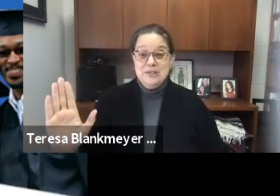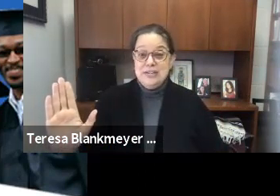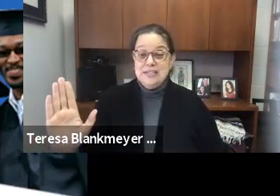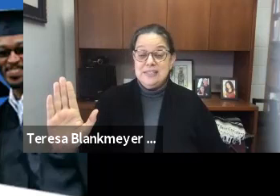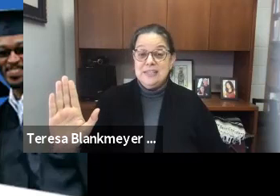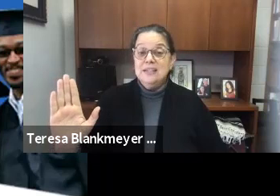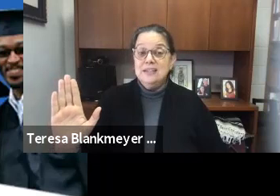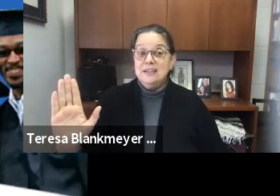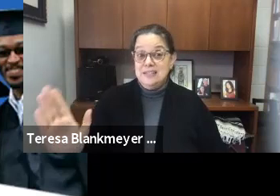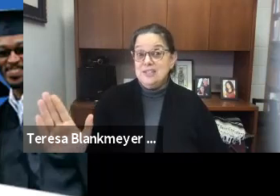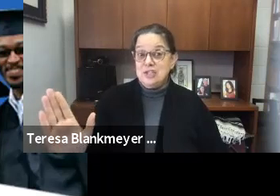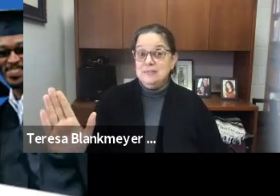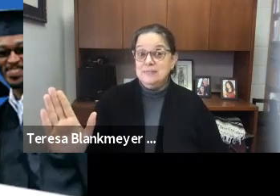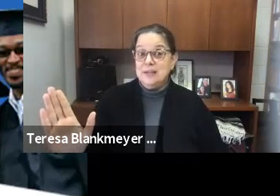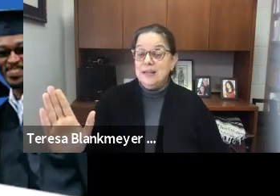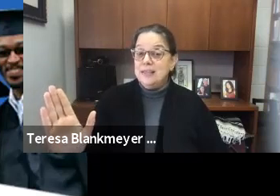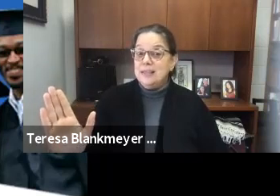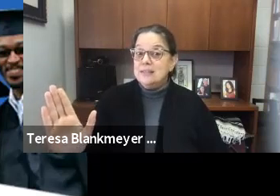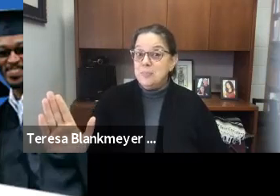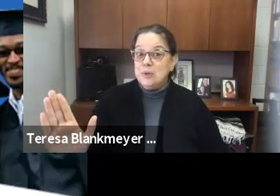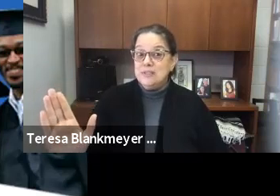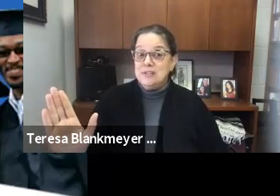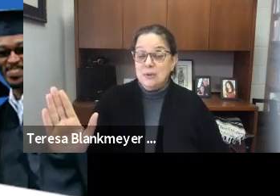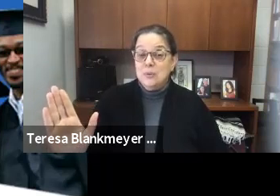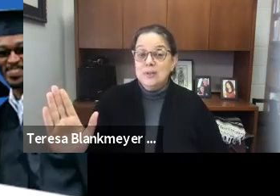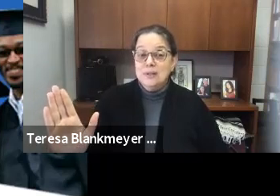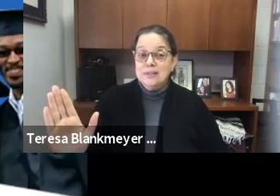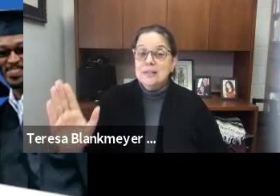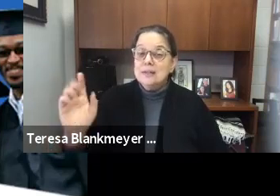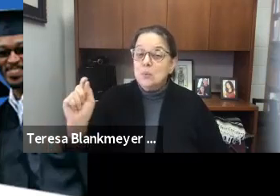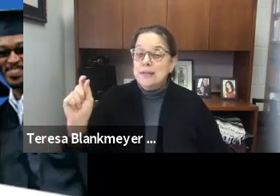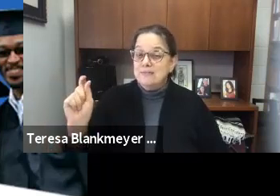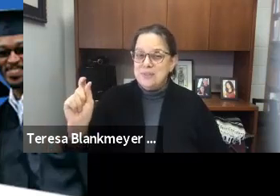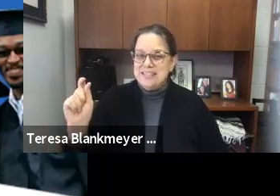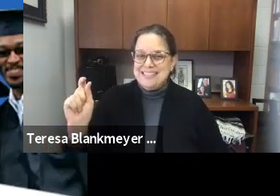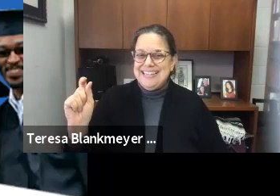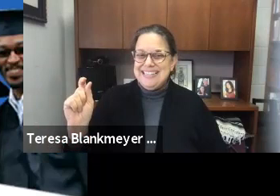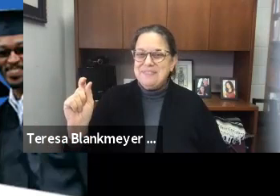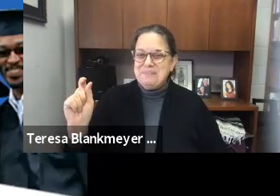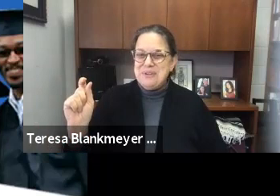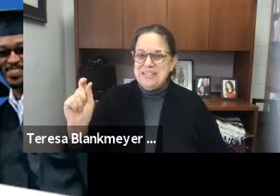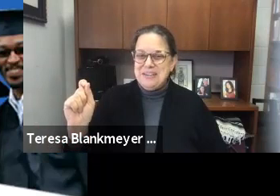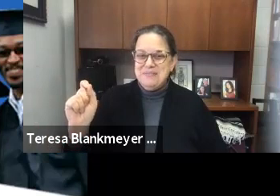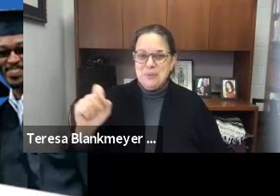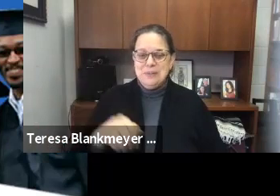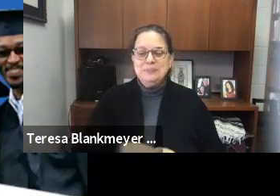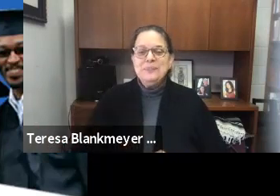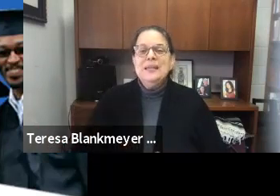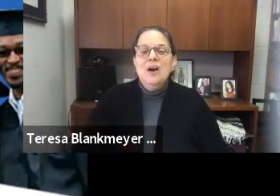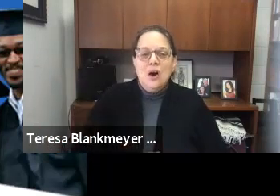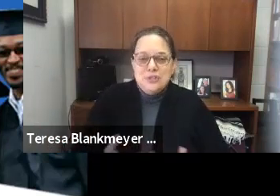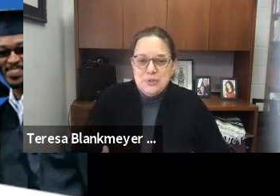a serious condition. And I think that's important to know. It's a little win for the signing deaf community, if you